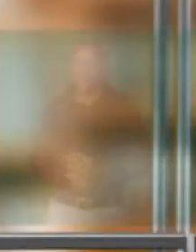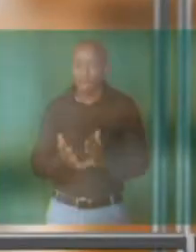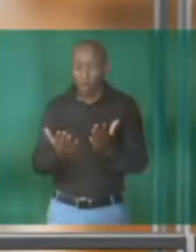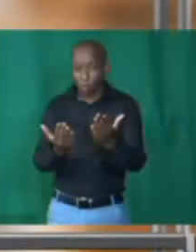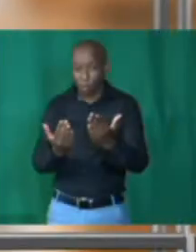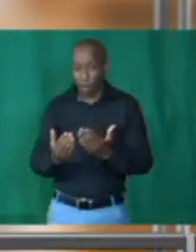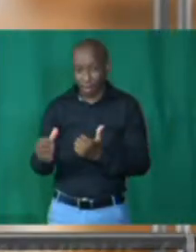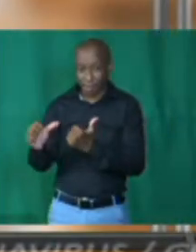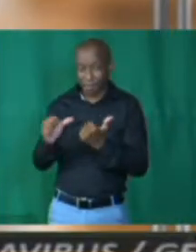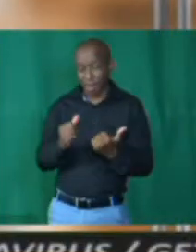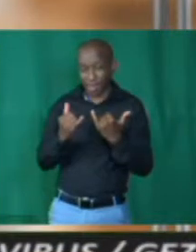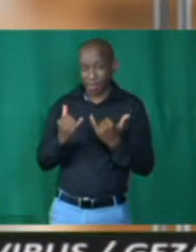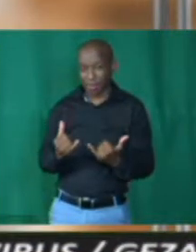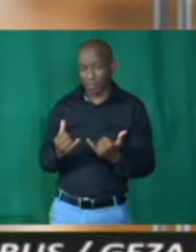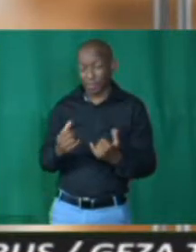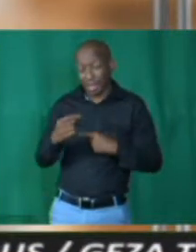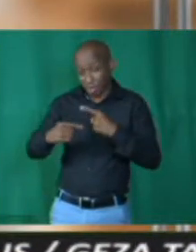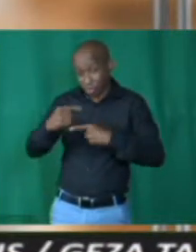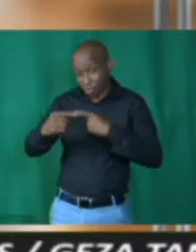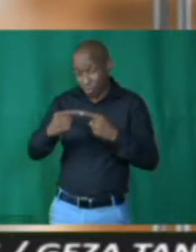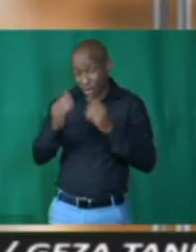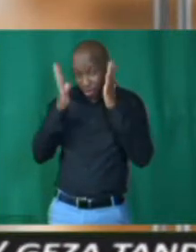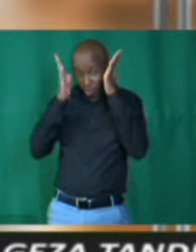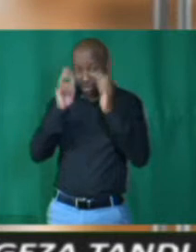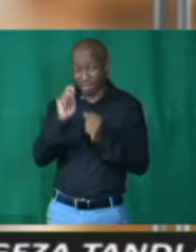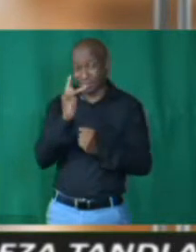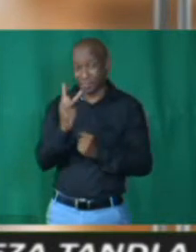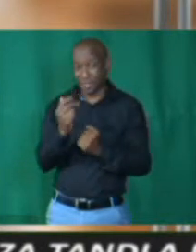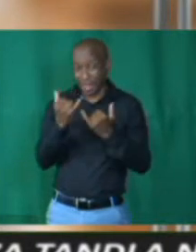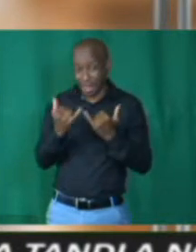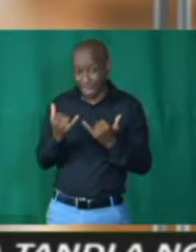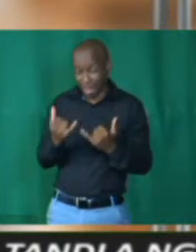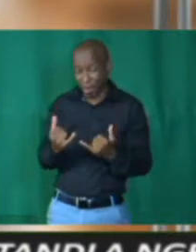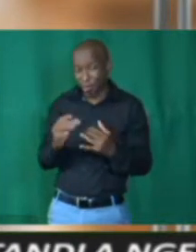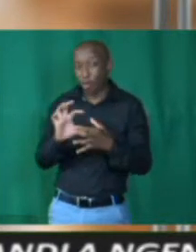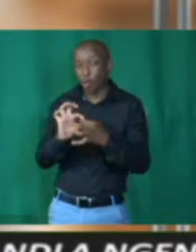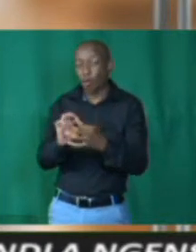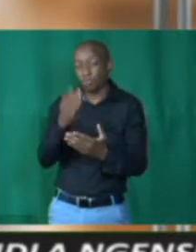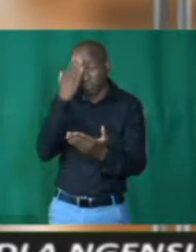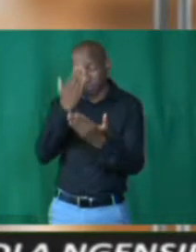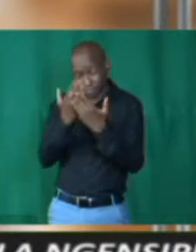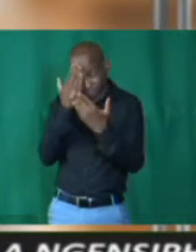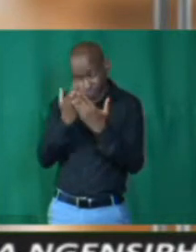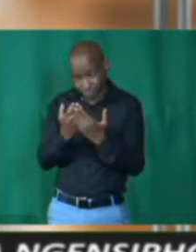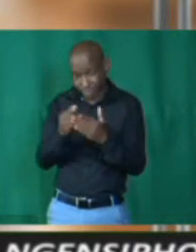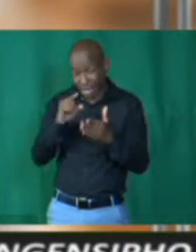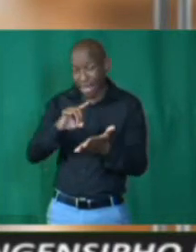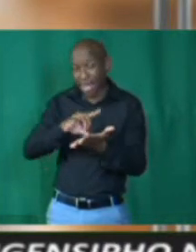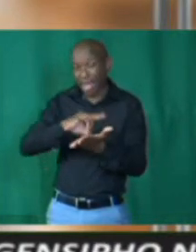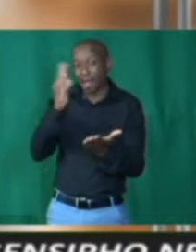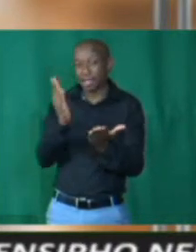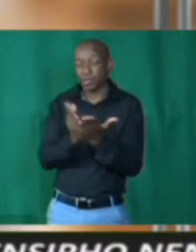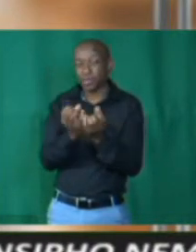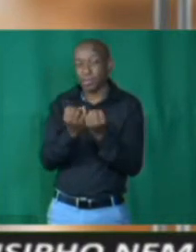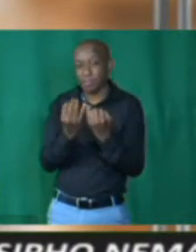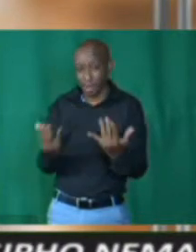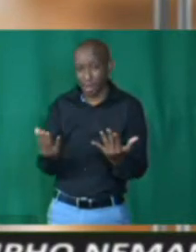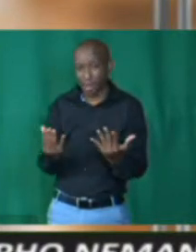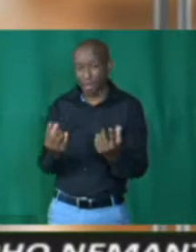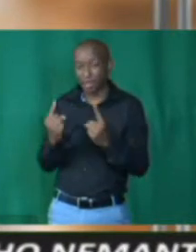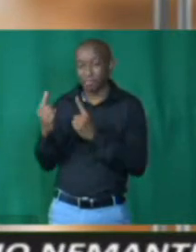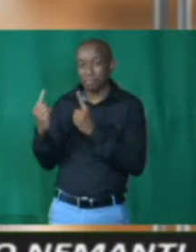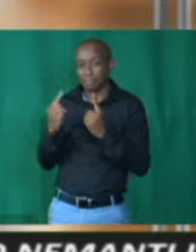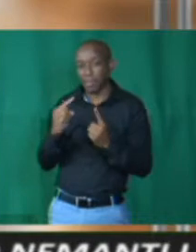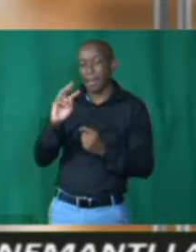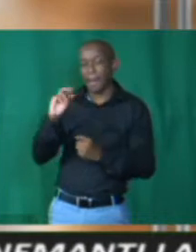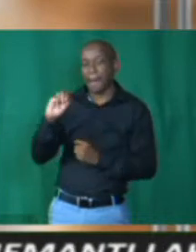Welcome back, viewers. You are still tuned into Eswatini TV, and this is Home Study, and we are doing from 5 mathematics with Mr.